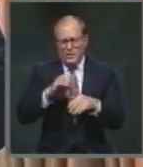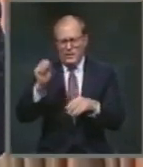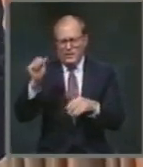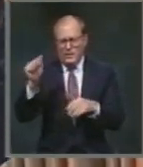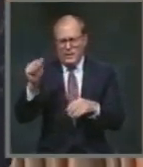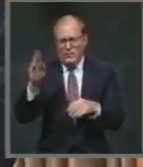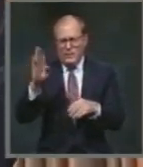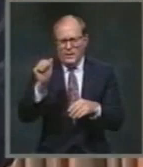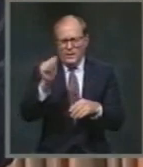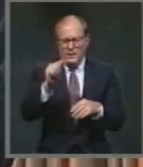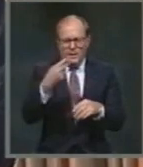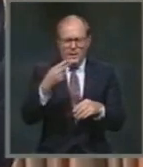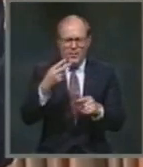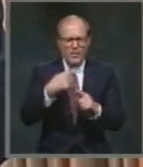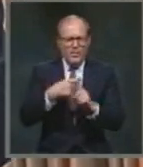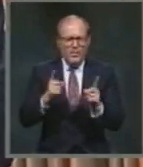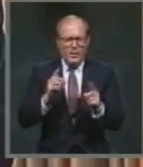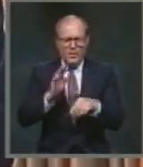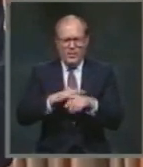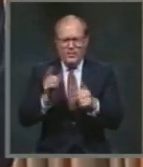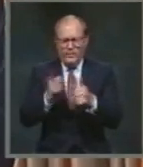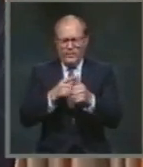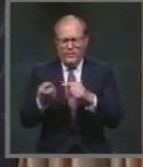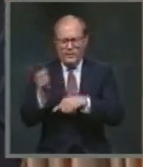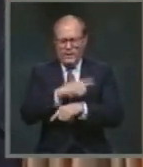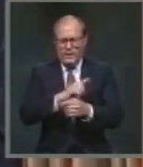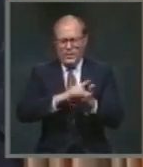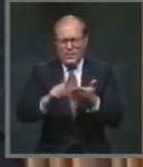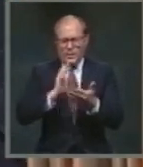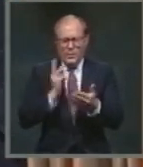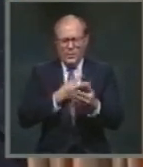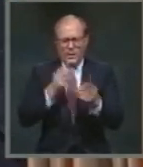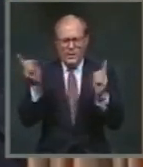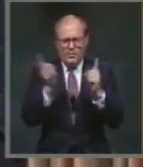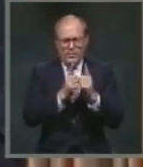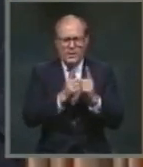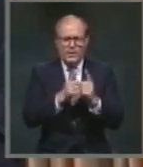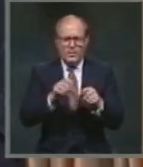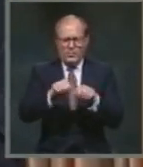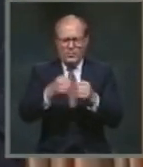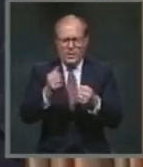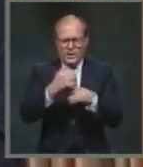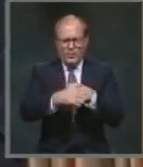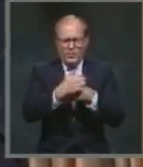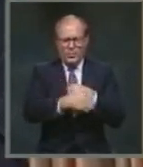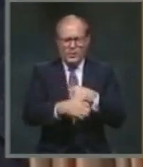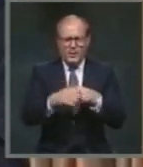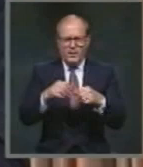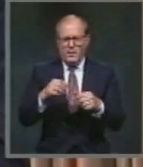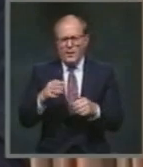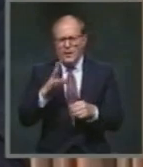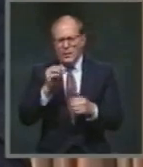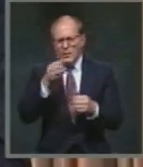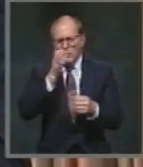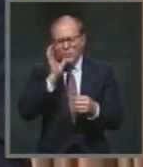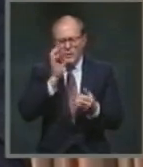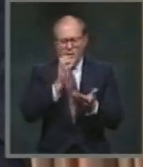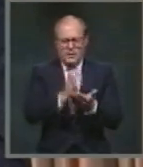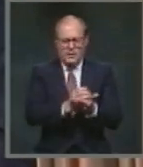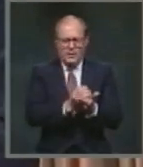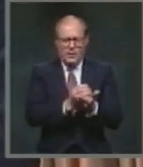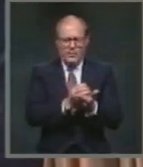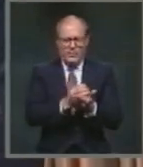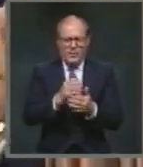the first day of the week, we assemble to break the bread and drink the cup of the Lord. According to Acts chapter 5, verse